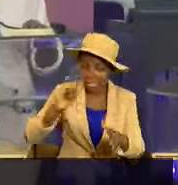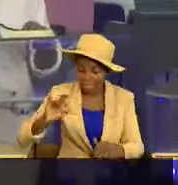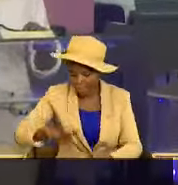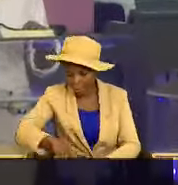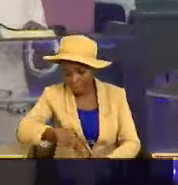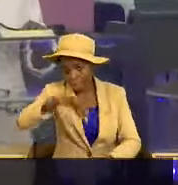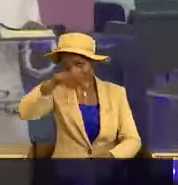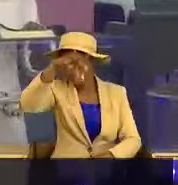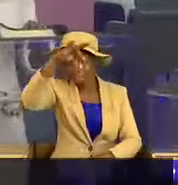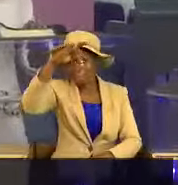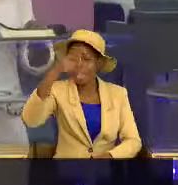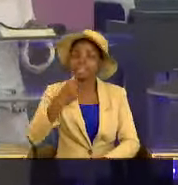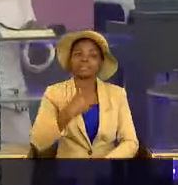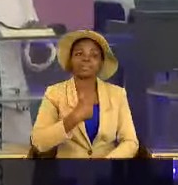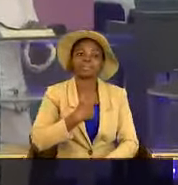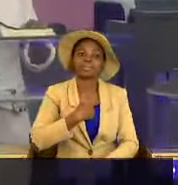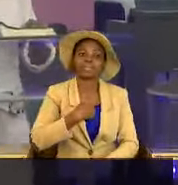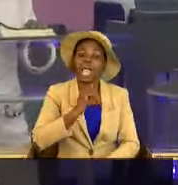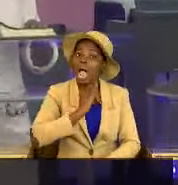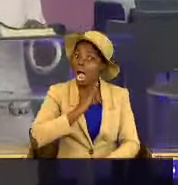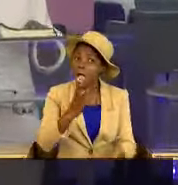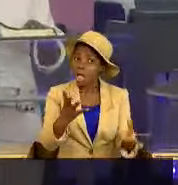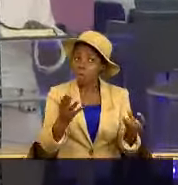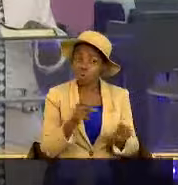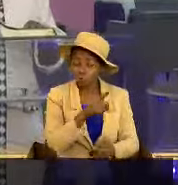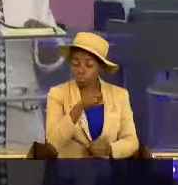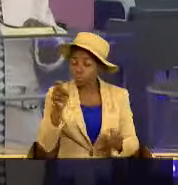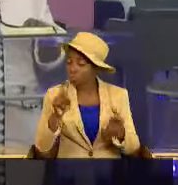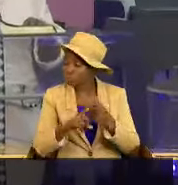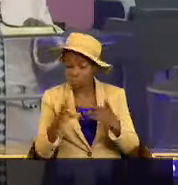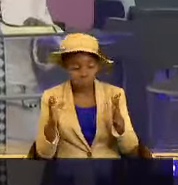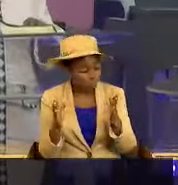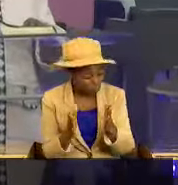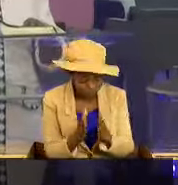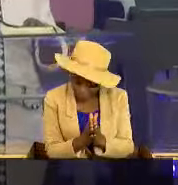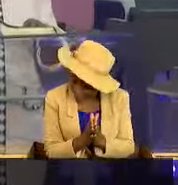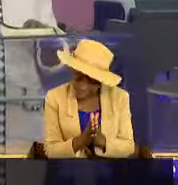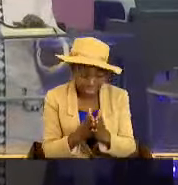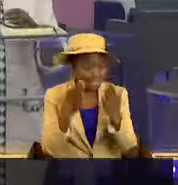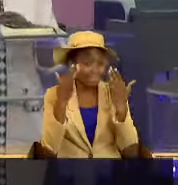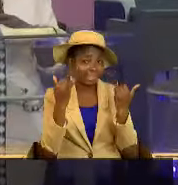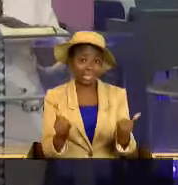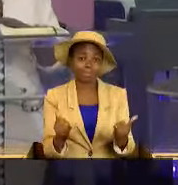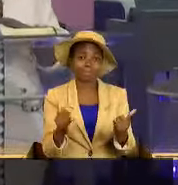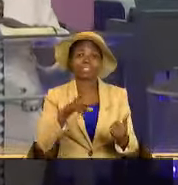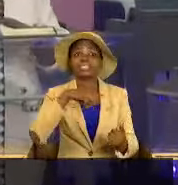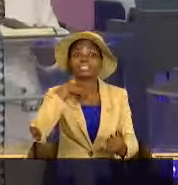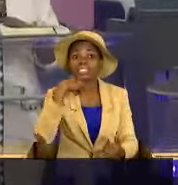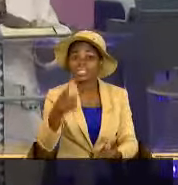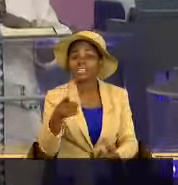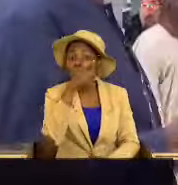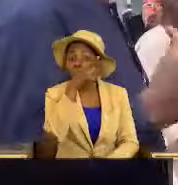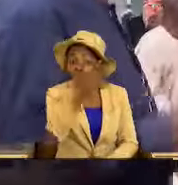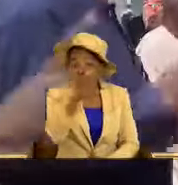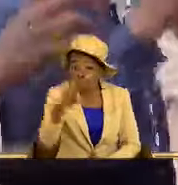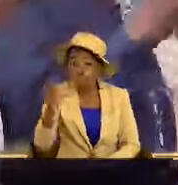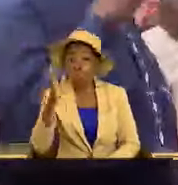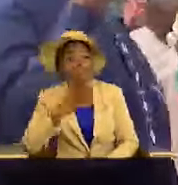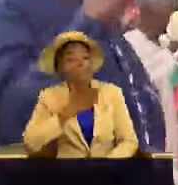I want you to close your eyes and Shout from the bottom of your heart you my